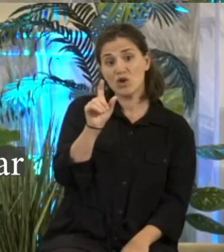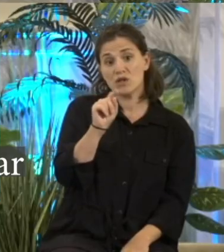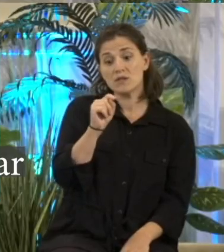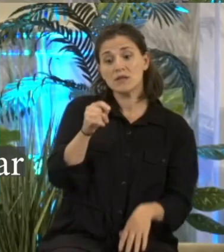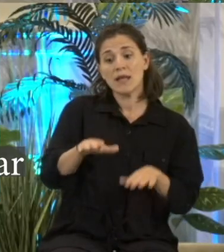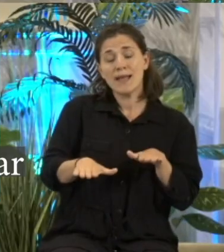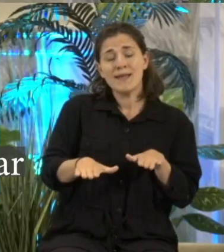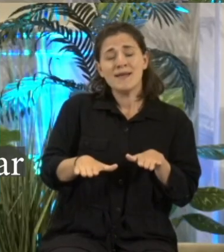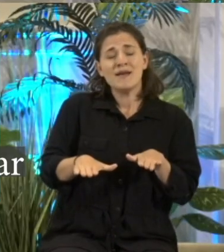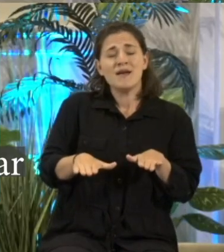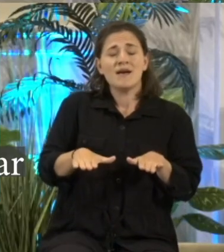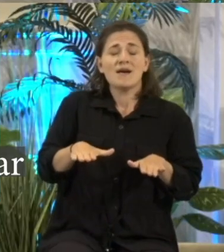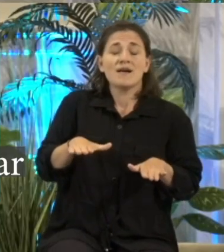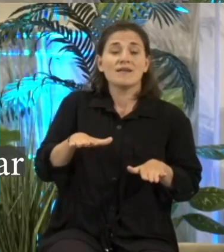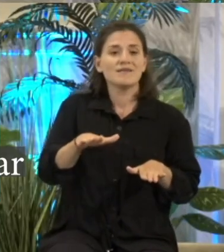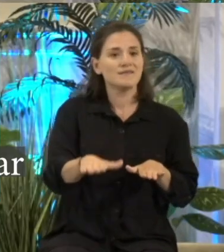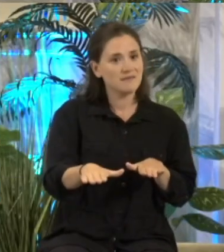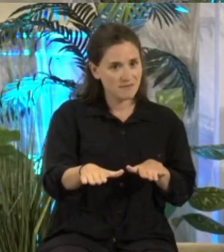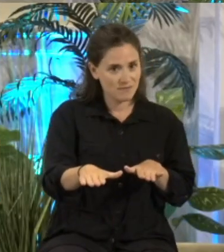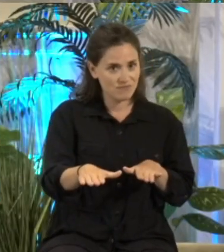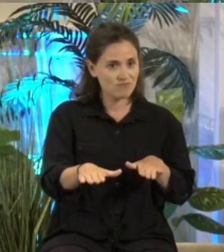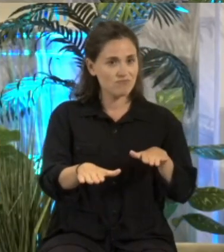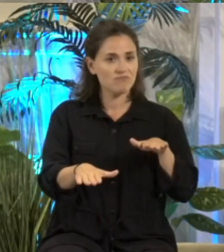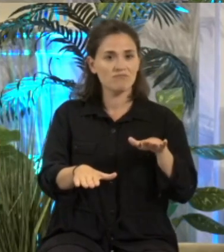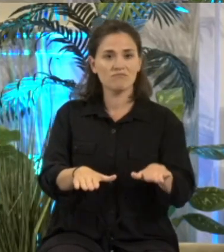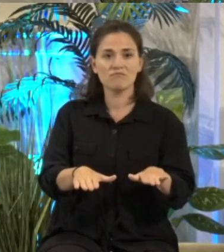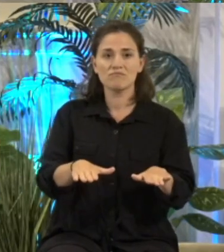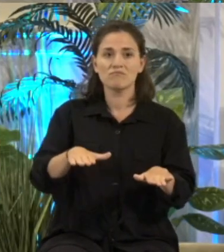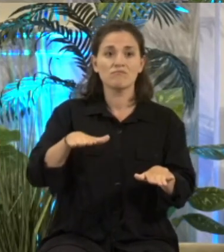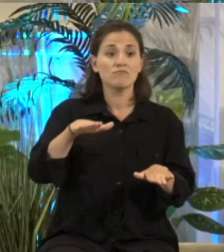other and to lead with love.